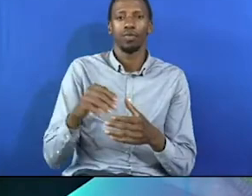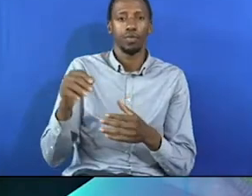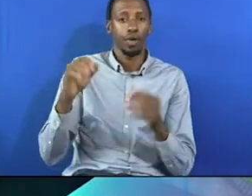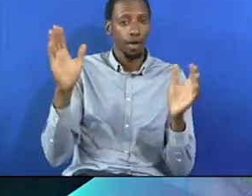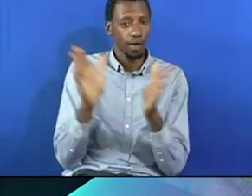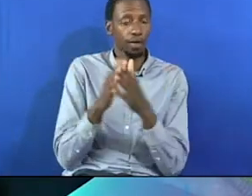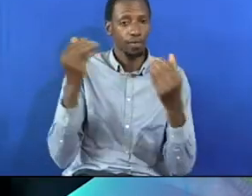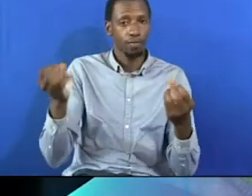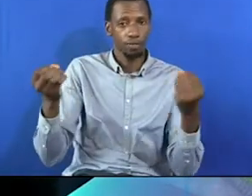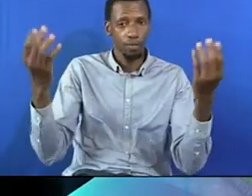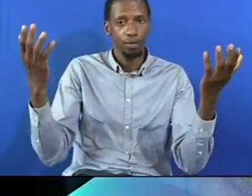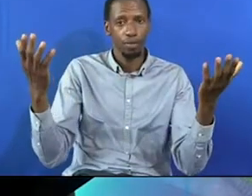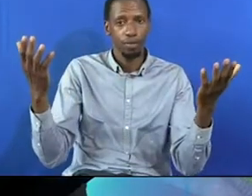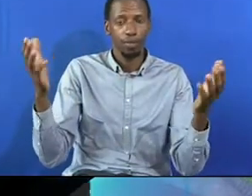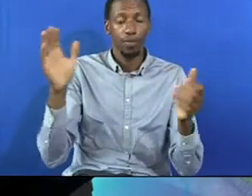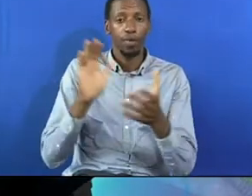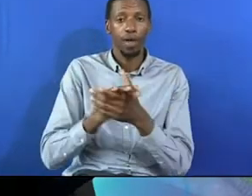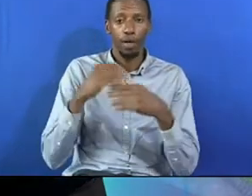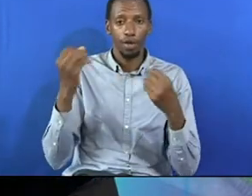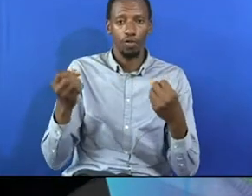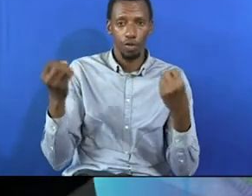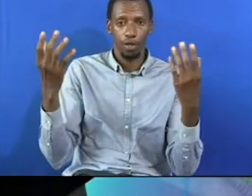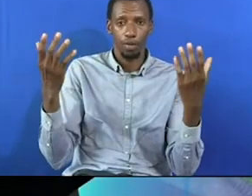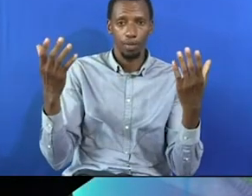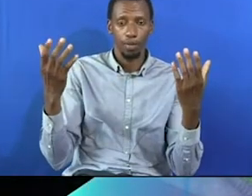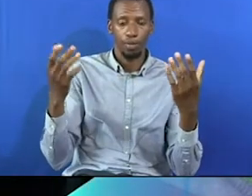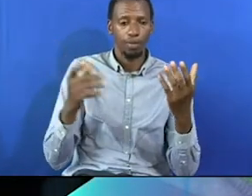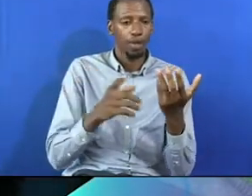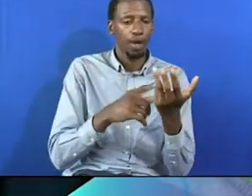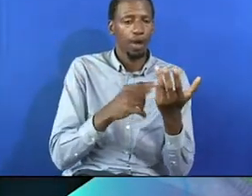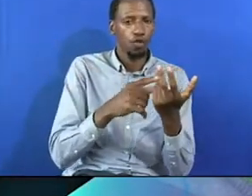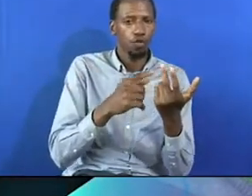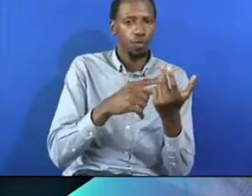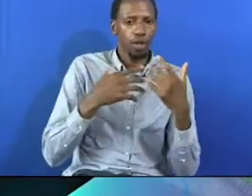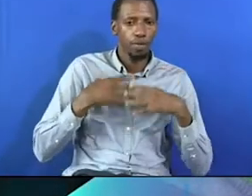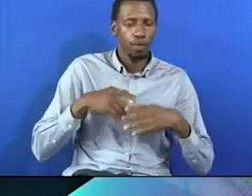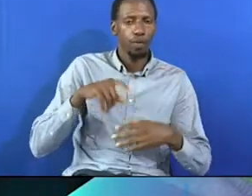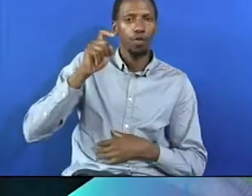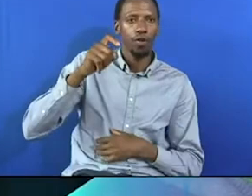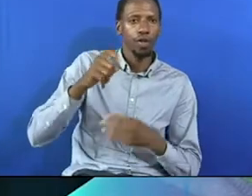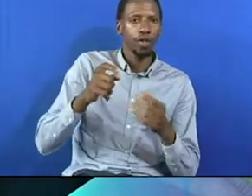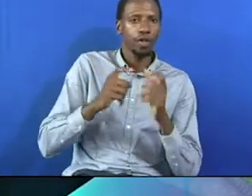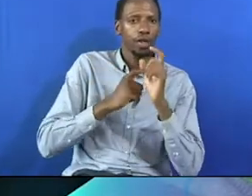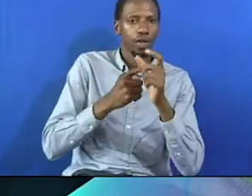Amen. Hallelujah. Amen. Hallelujah. Amen. How many need the gift?